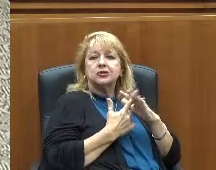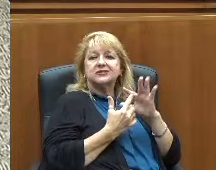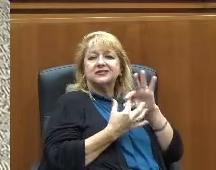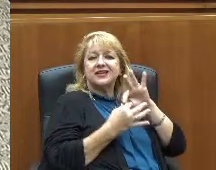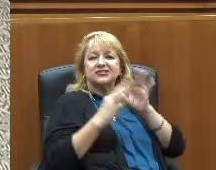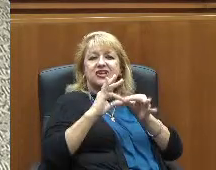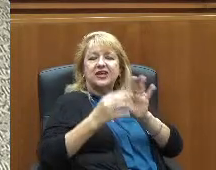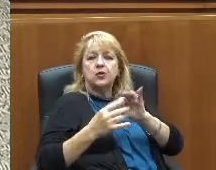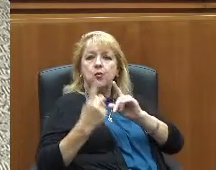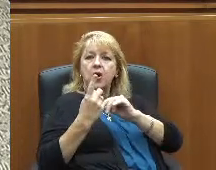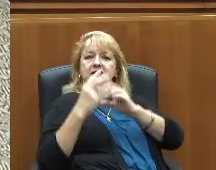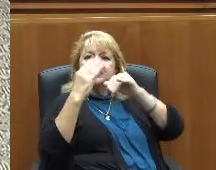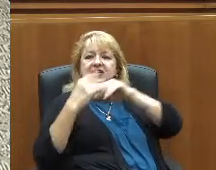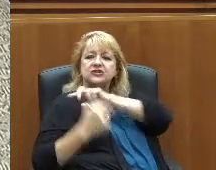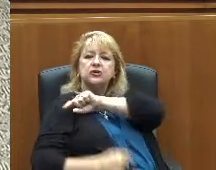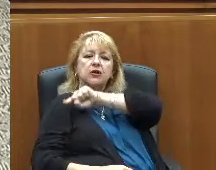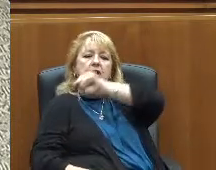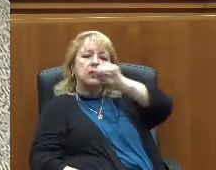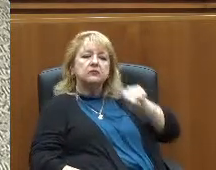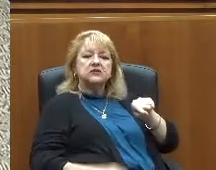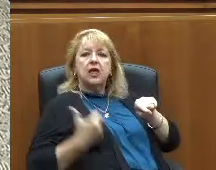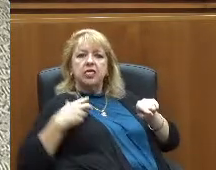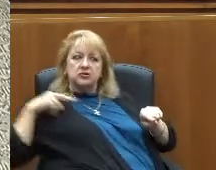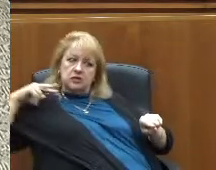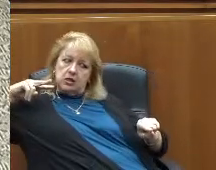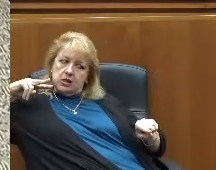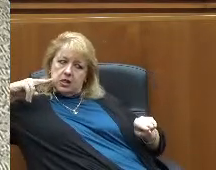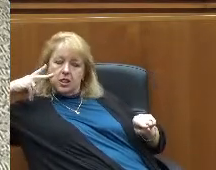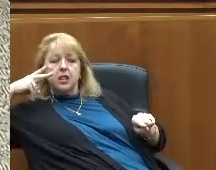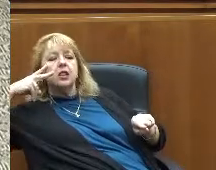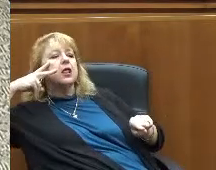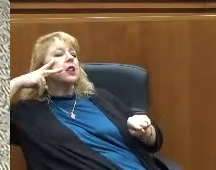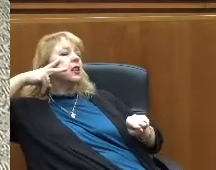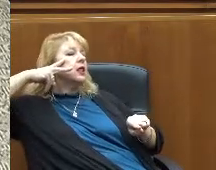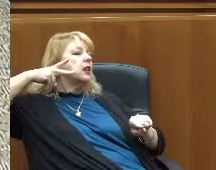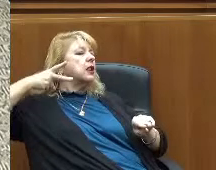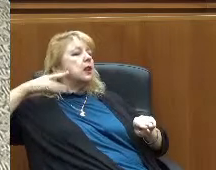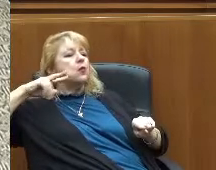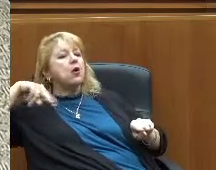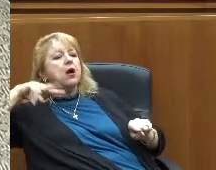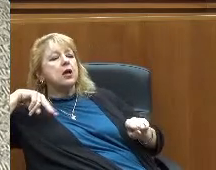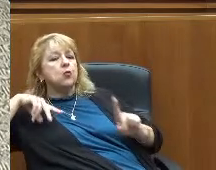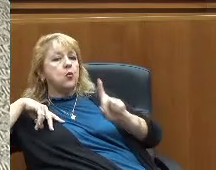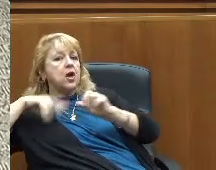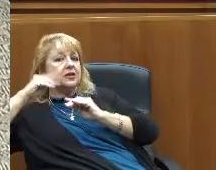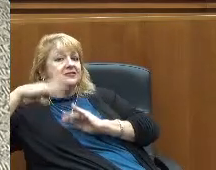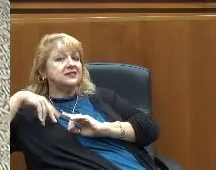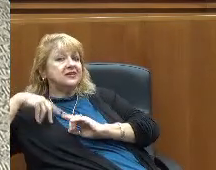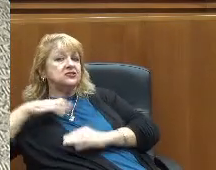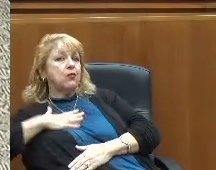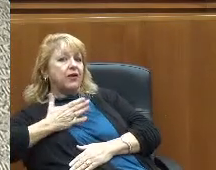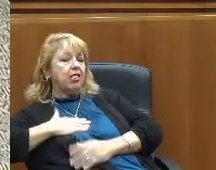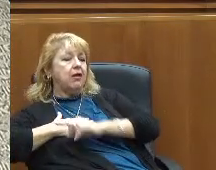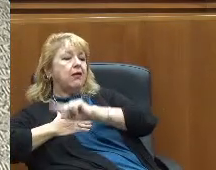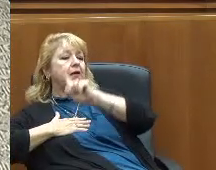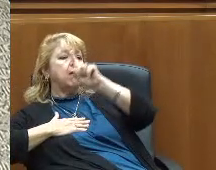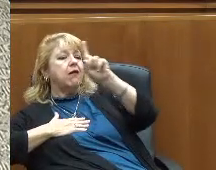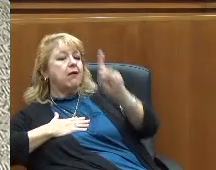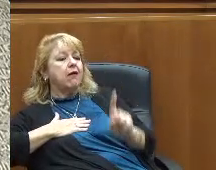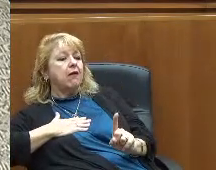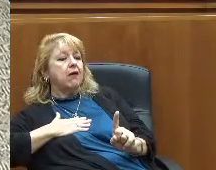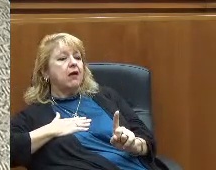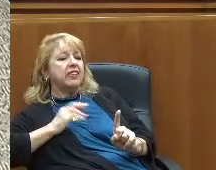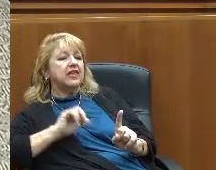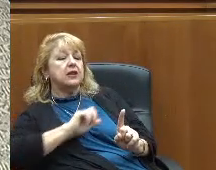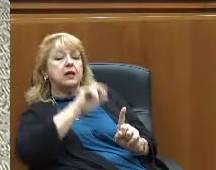have one teacher come over and see how it works, and I know Annalise can speak to this as well, that when you have that talent come over and come